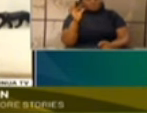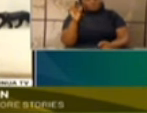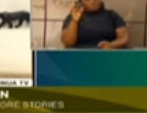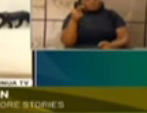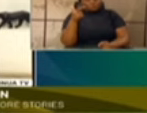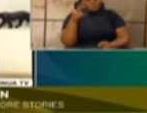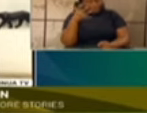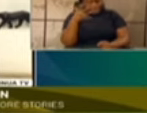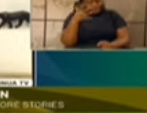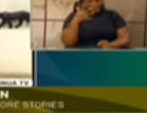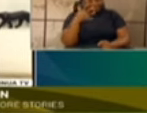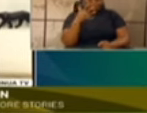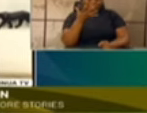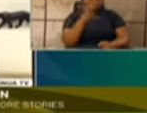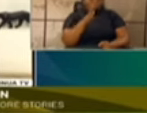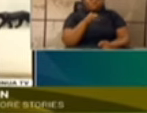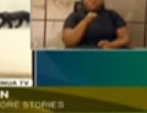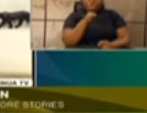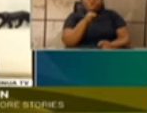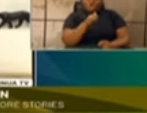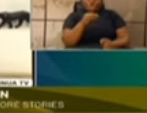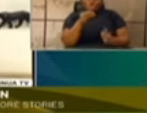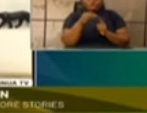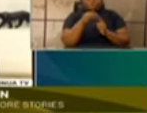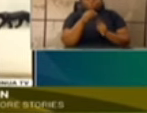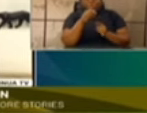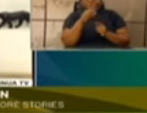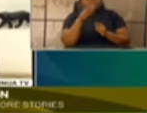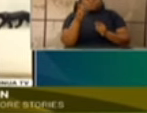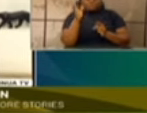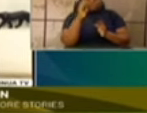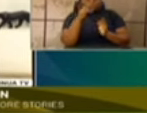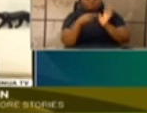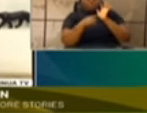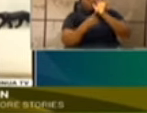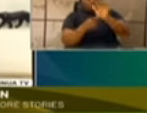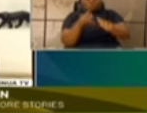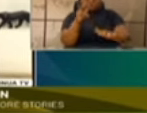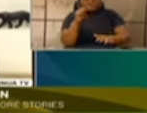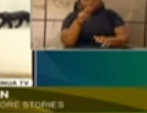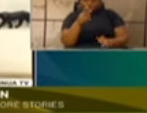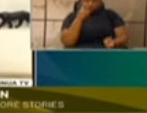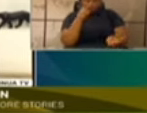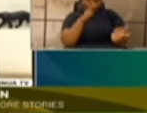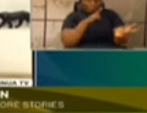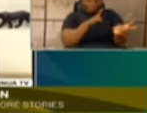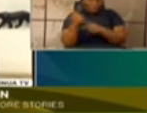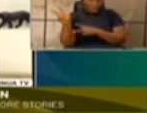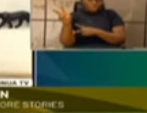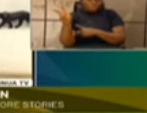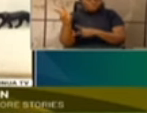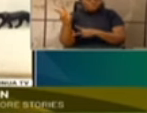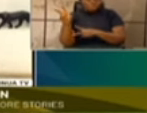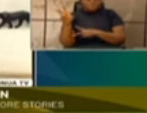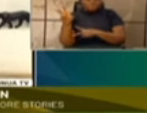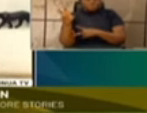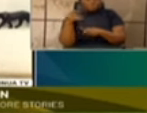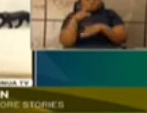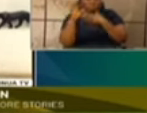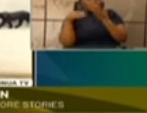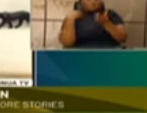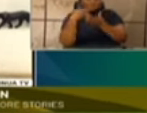1923, 24, 25. But I'm sure they will project it on the TV for you to watch. Those of you on